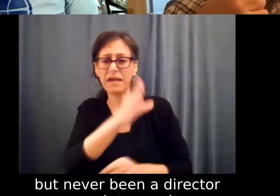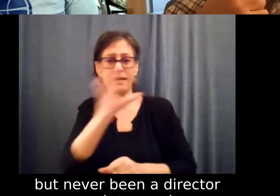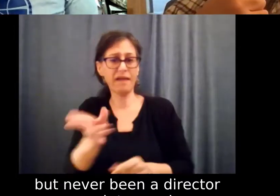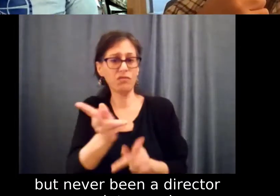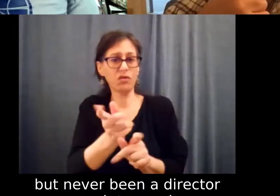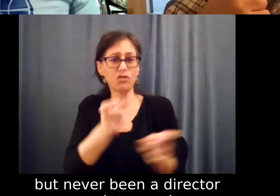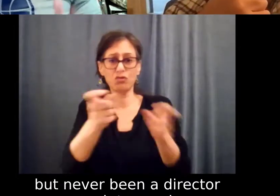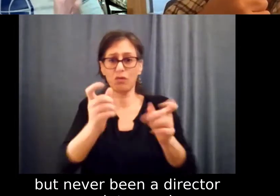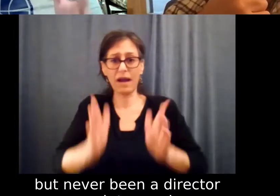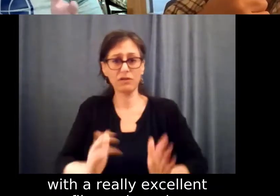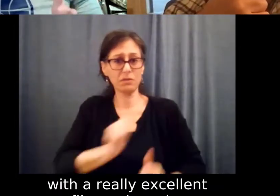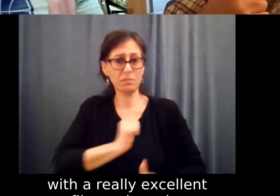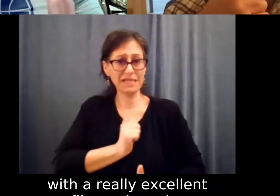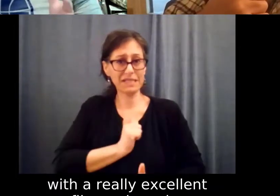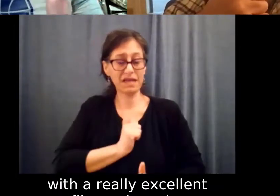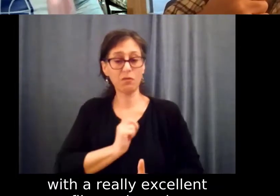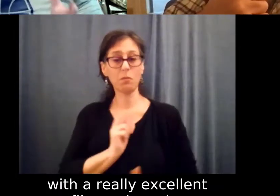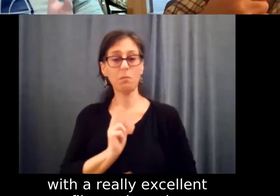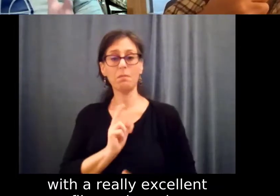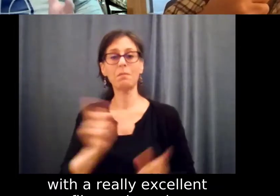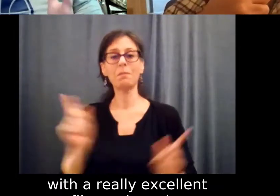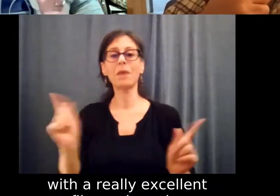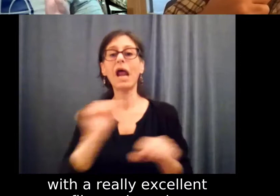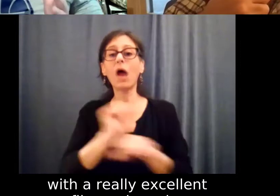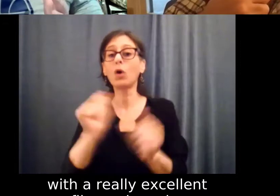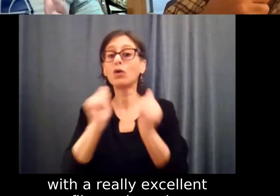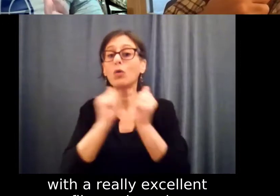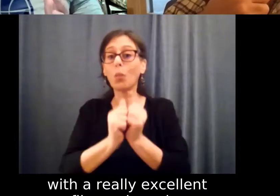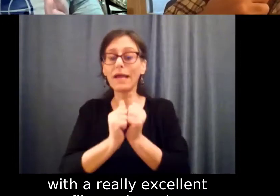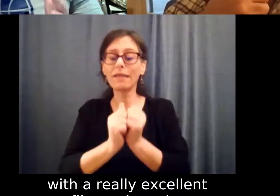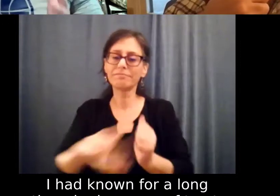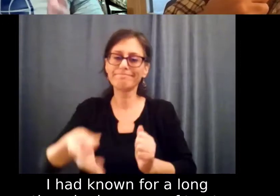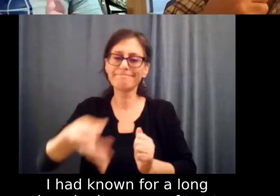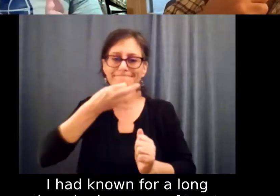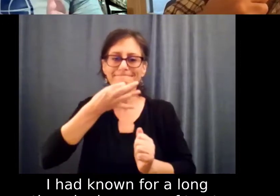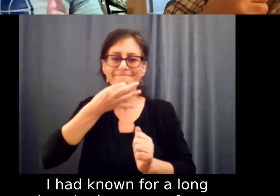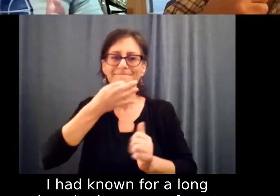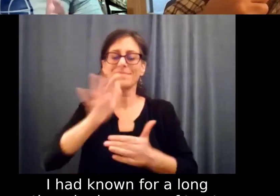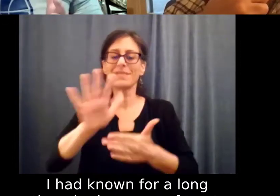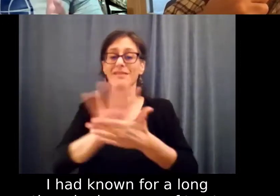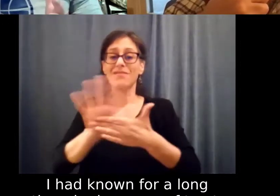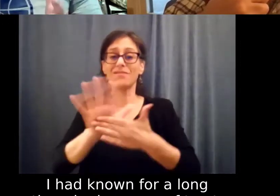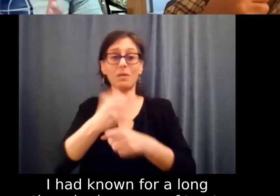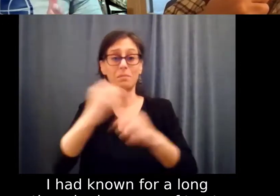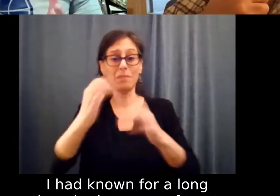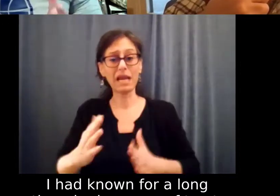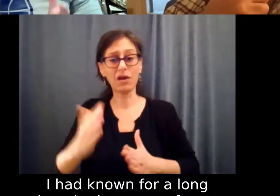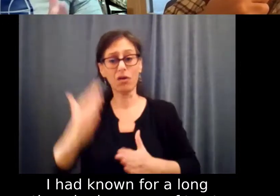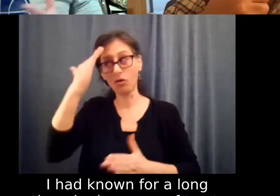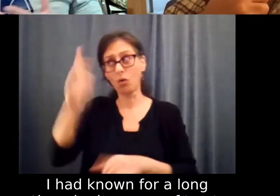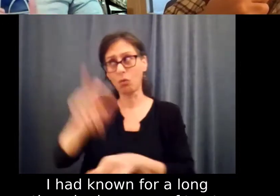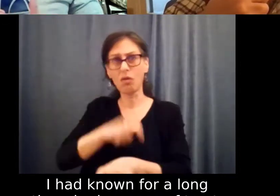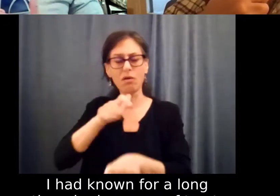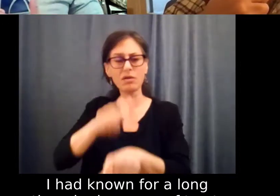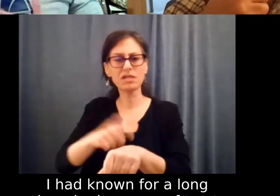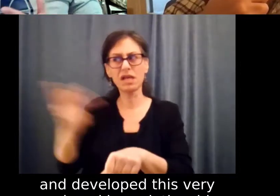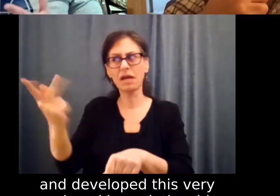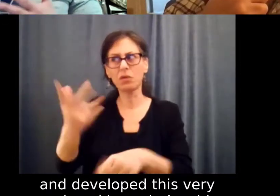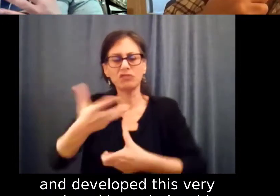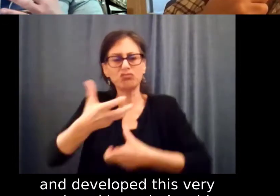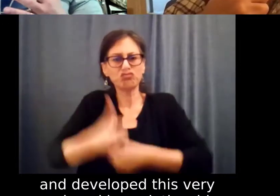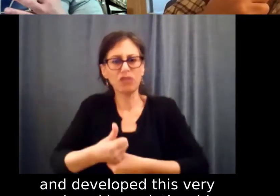such, teamed up with a really excellent filmmaker who I had known for a long time, and we had a sense of